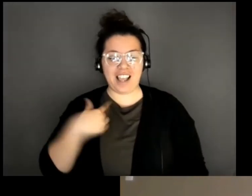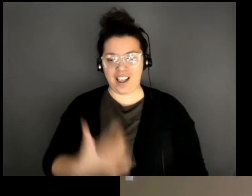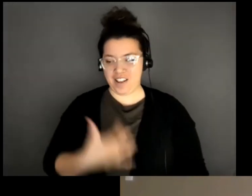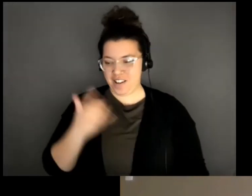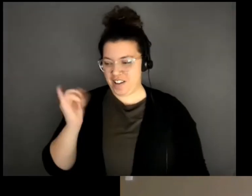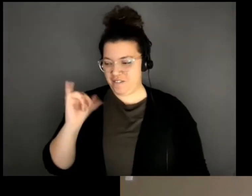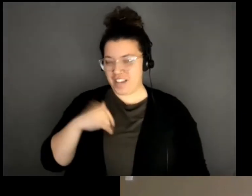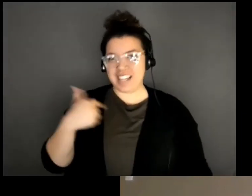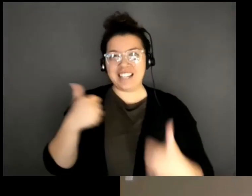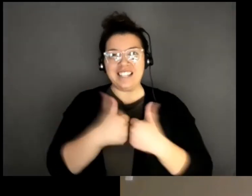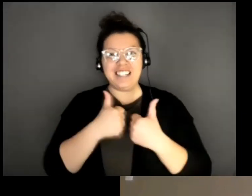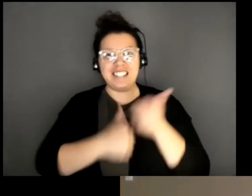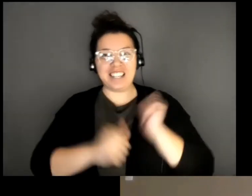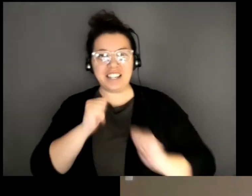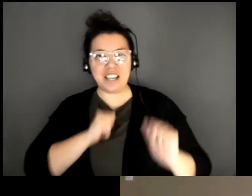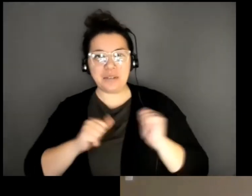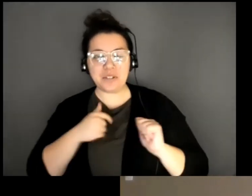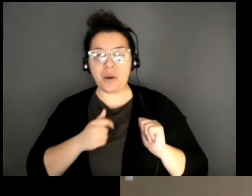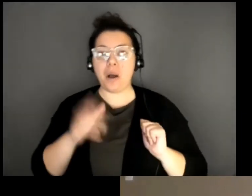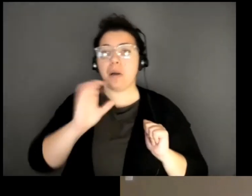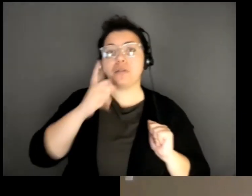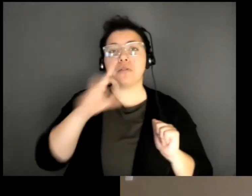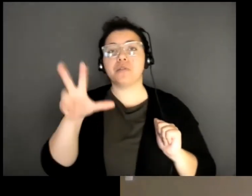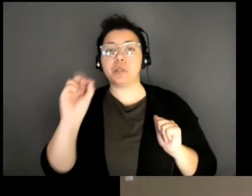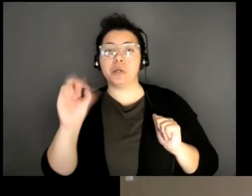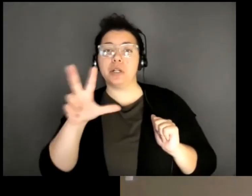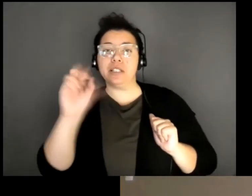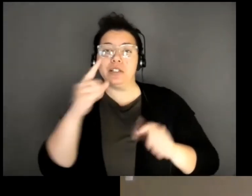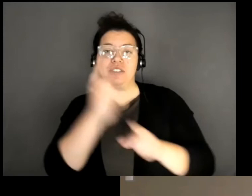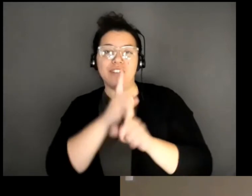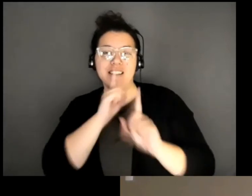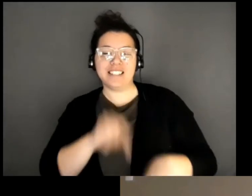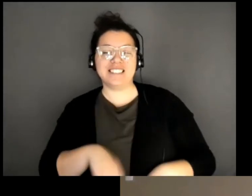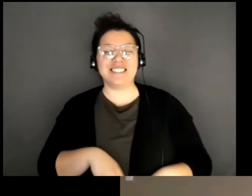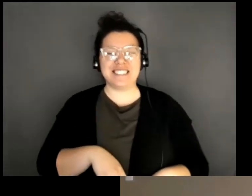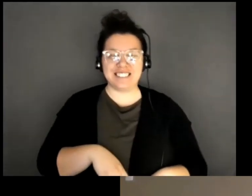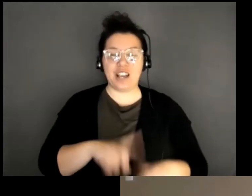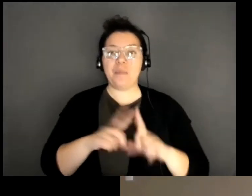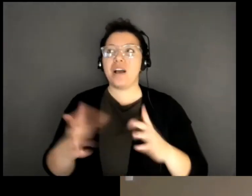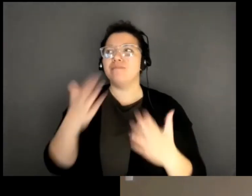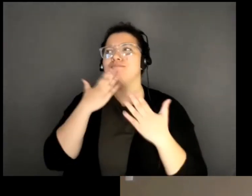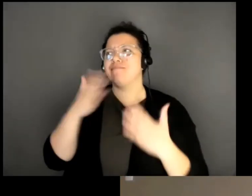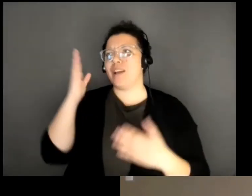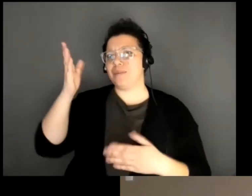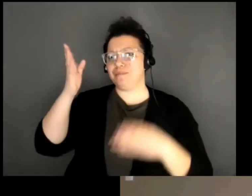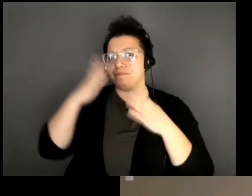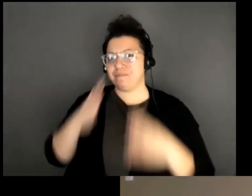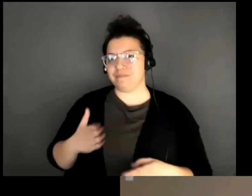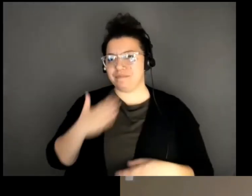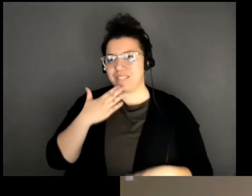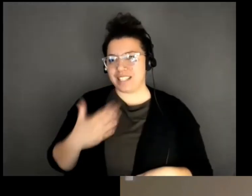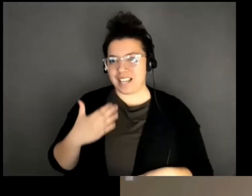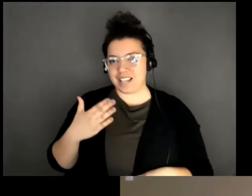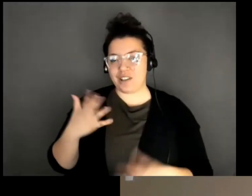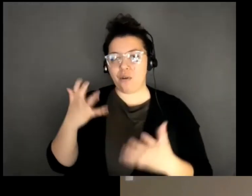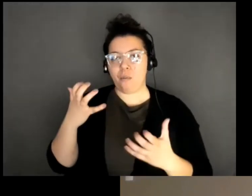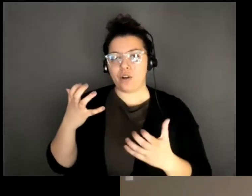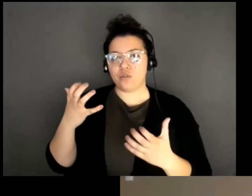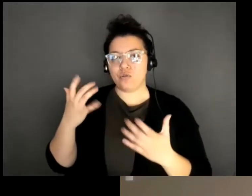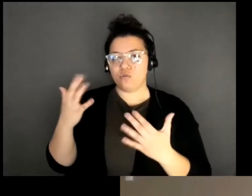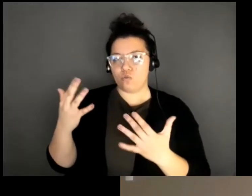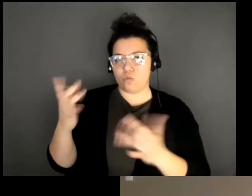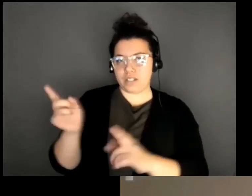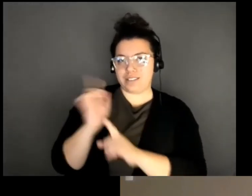30. Okay. Great. So thank you very much, Mr. Lefkowitz. Great stuff. Hang out with us just a second. I want to reiterate,